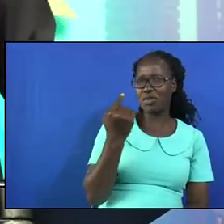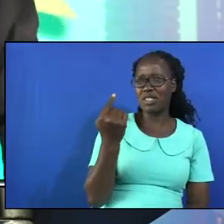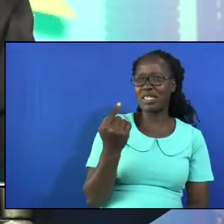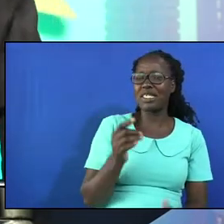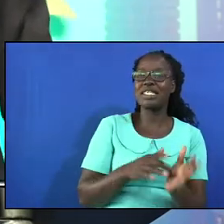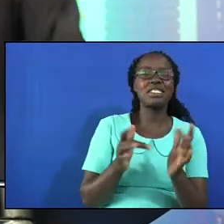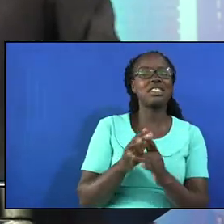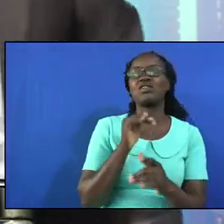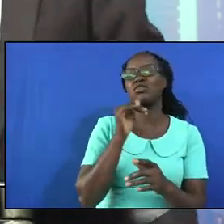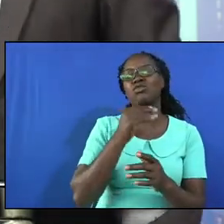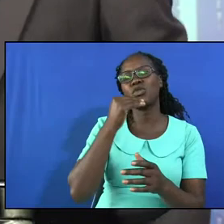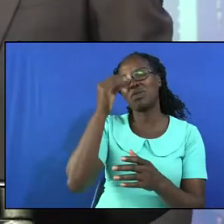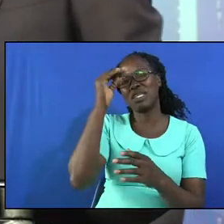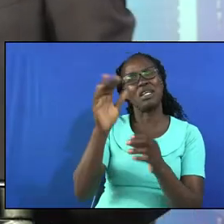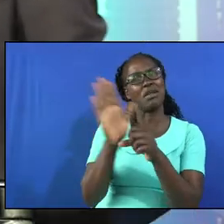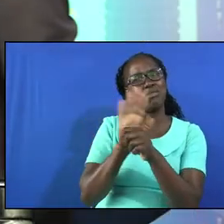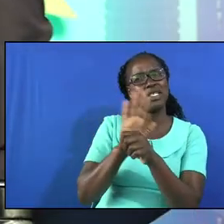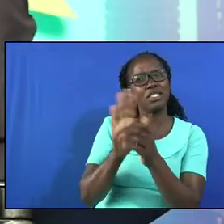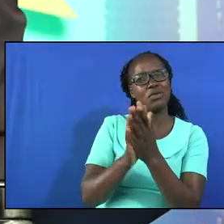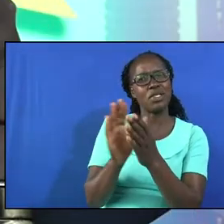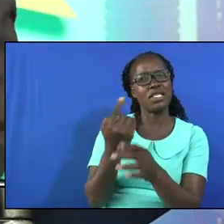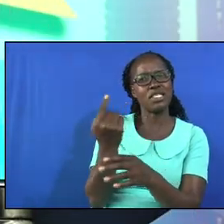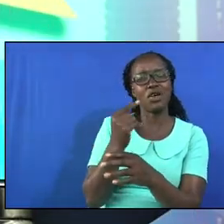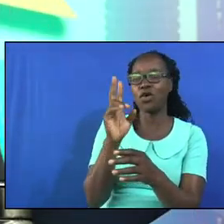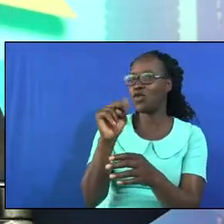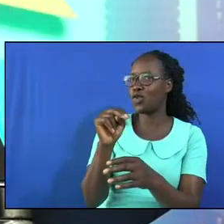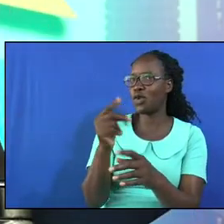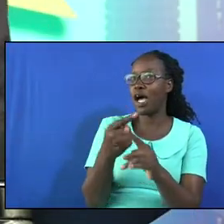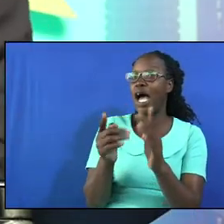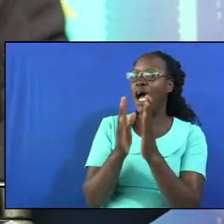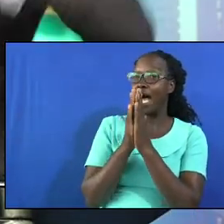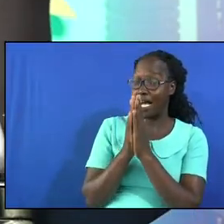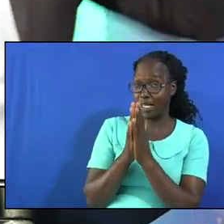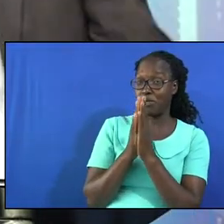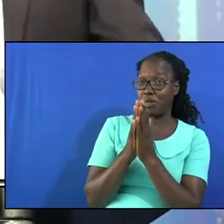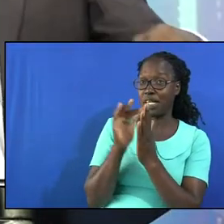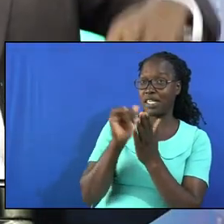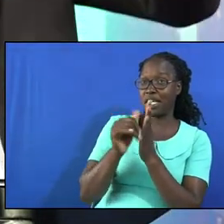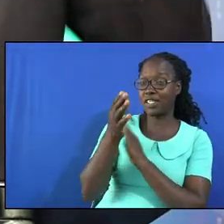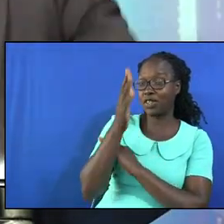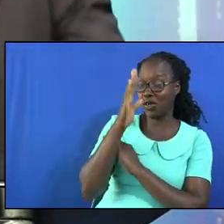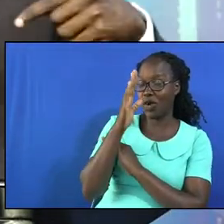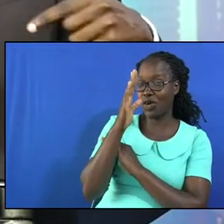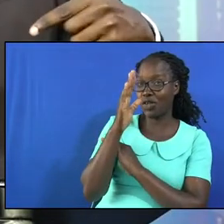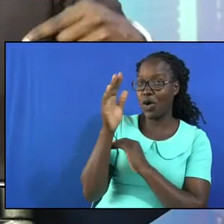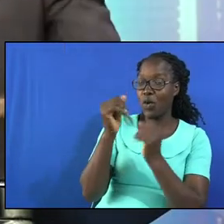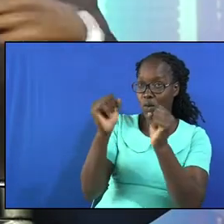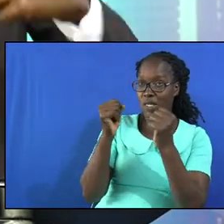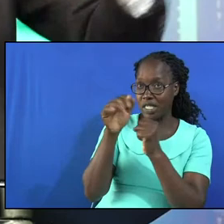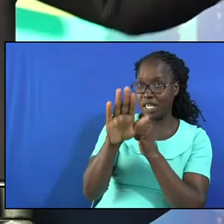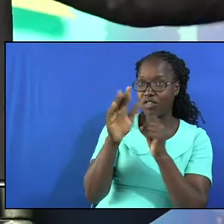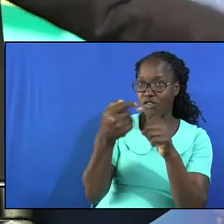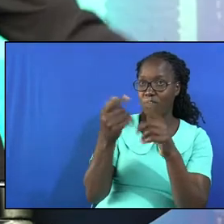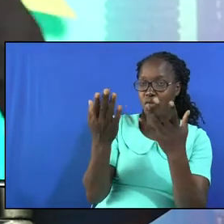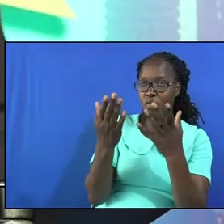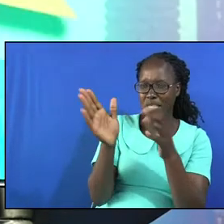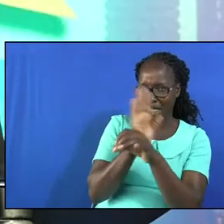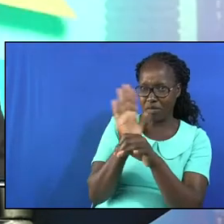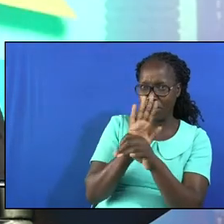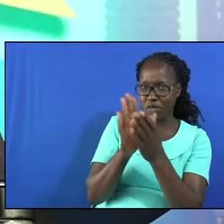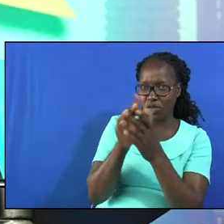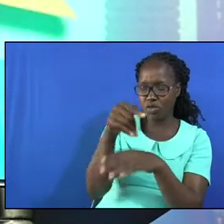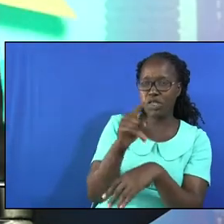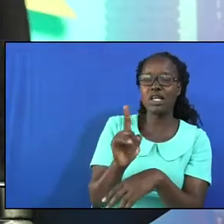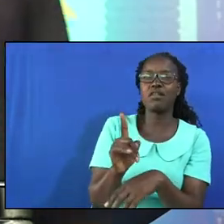us who... Jesus was not preoccupied with his singleness. And pray that God will save you from being preoccupied